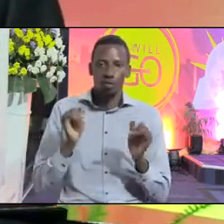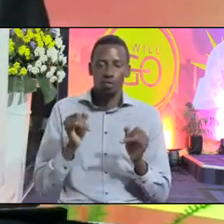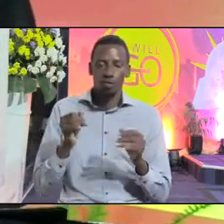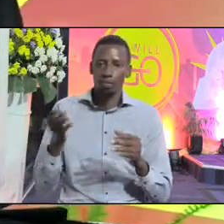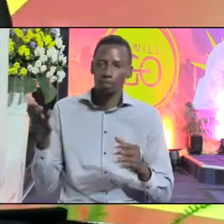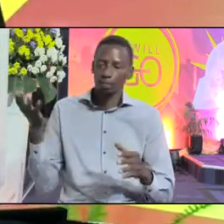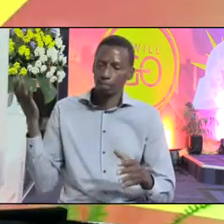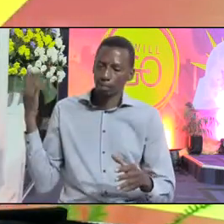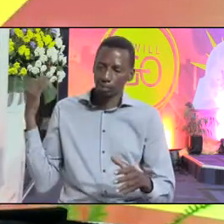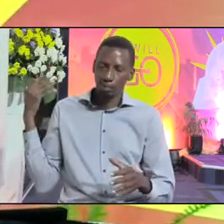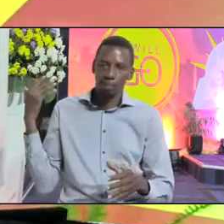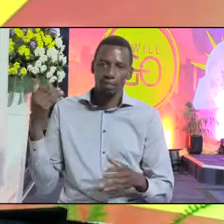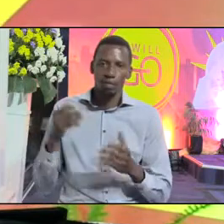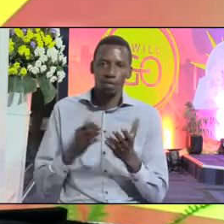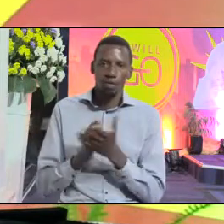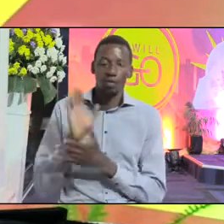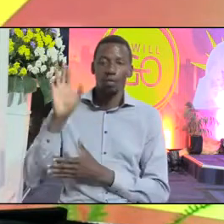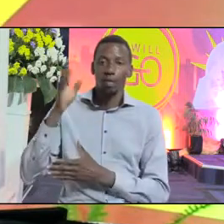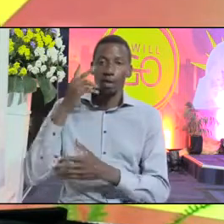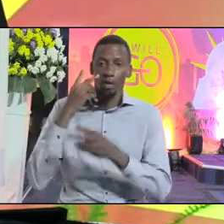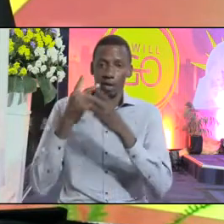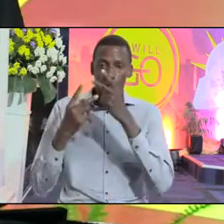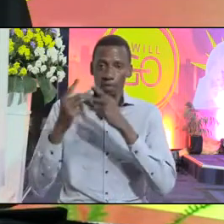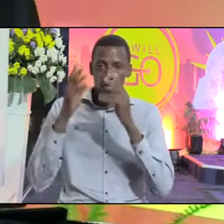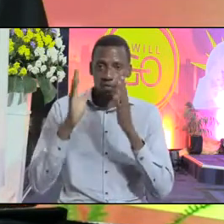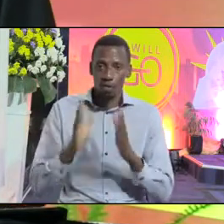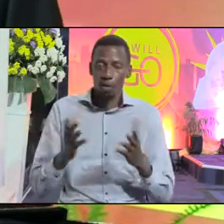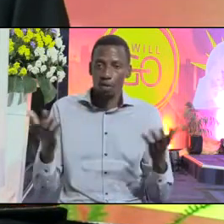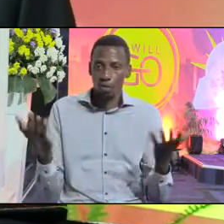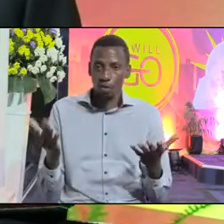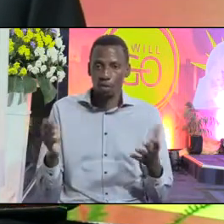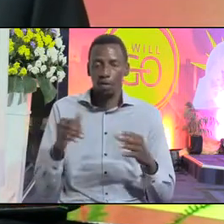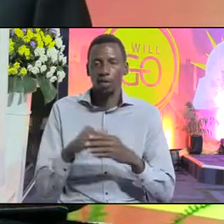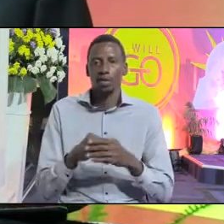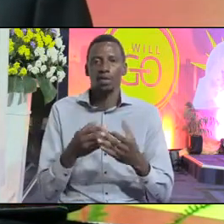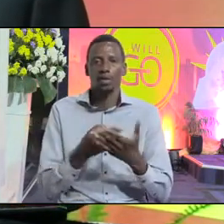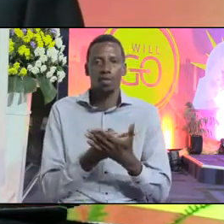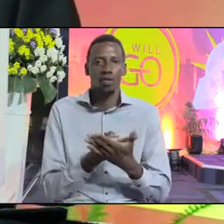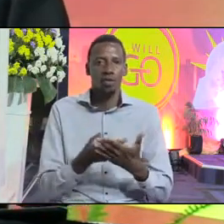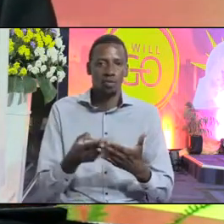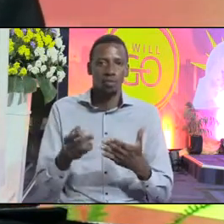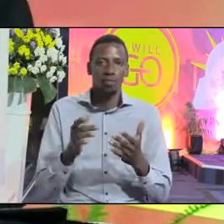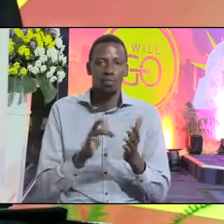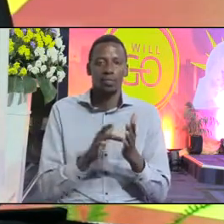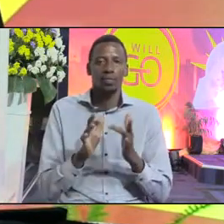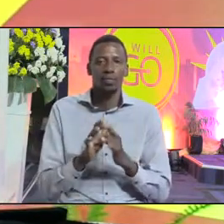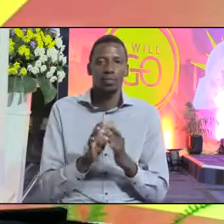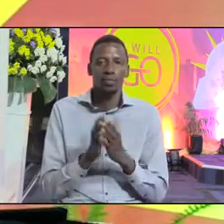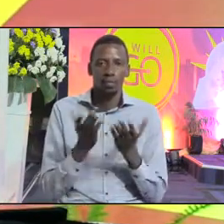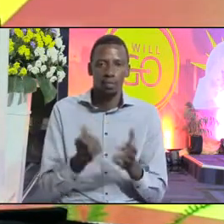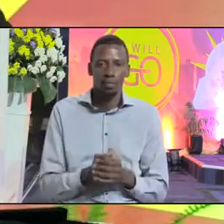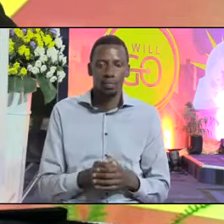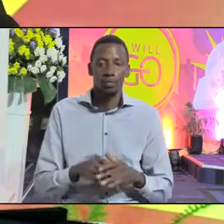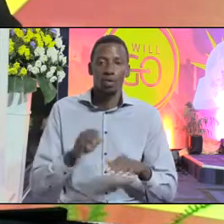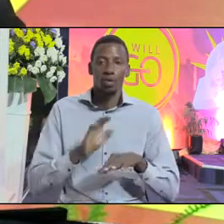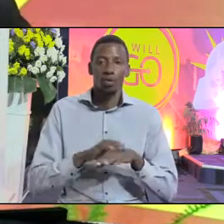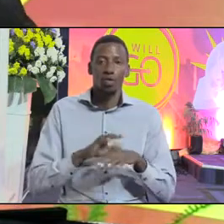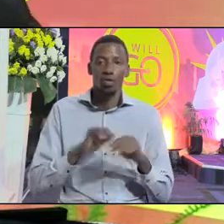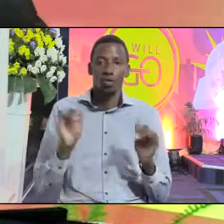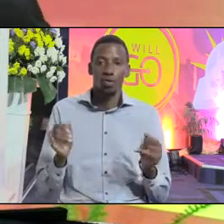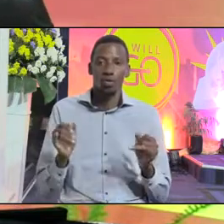his prophets in the Holy Scriptures. The good news is about his